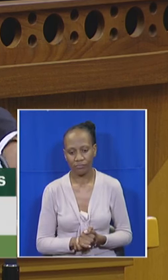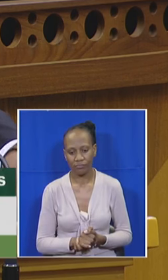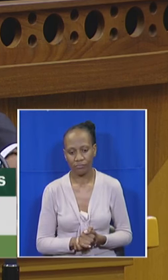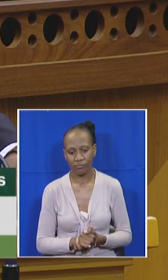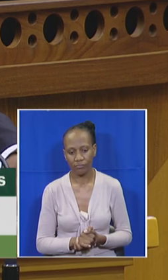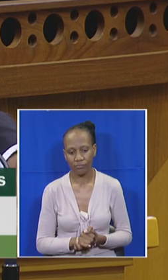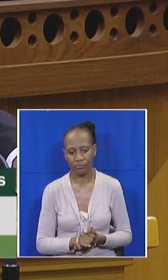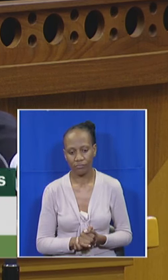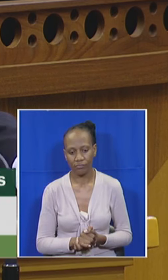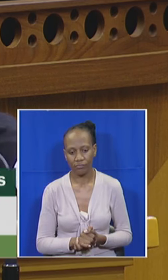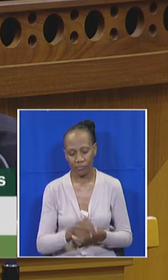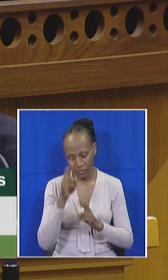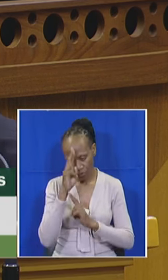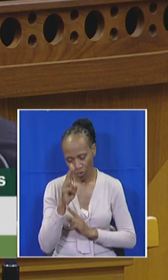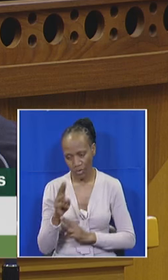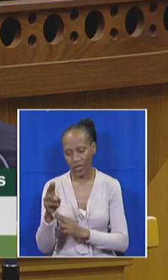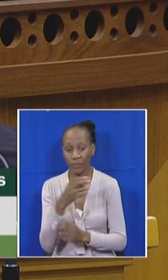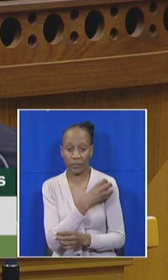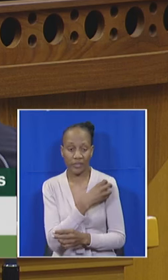Honorable Minister Zulu